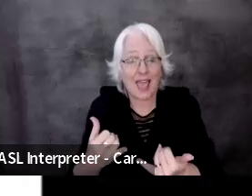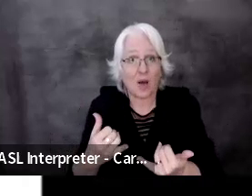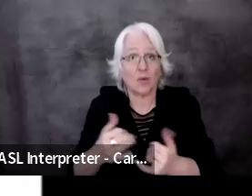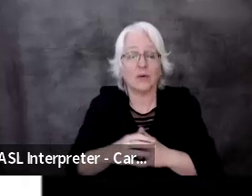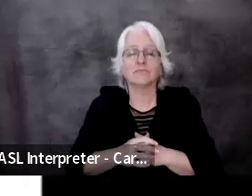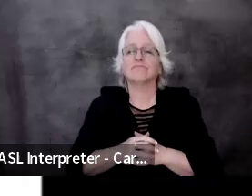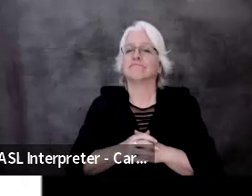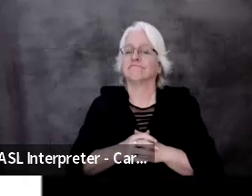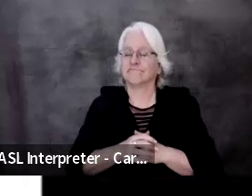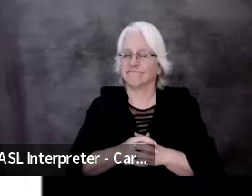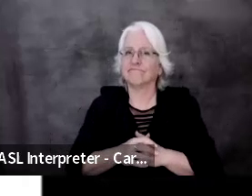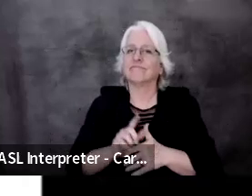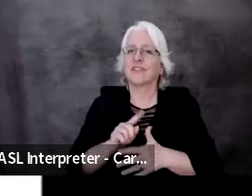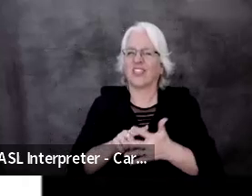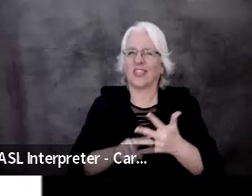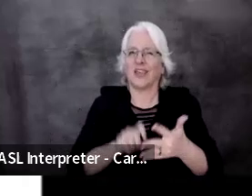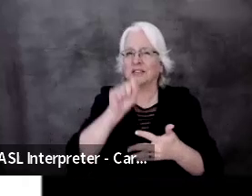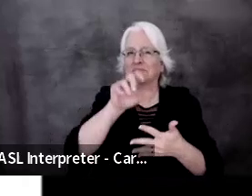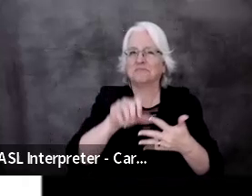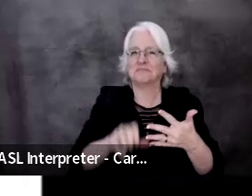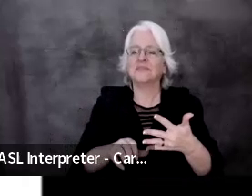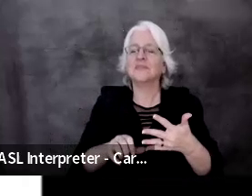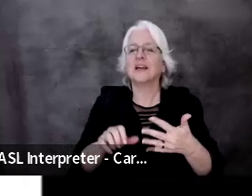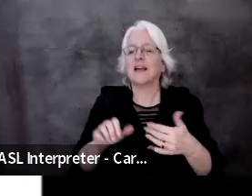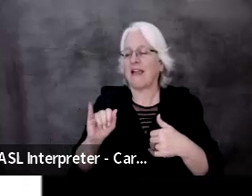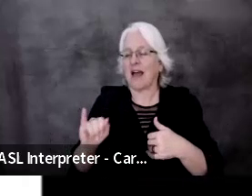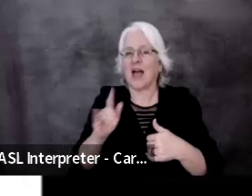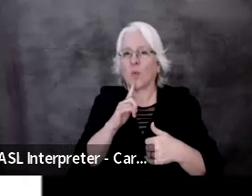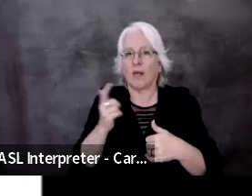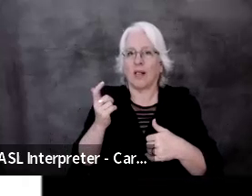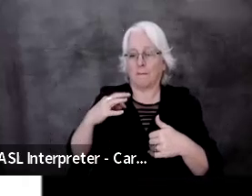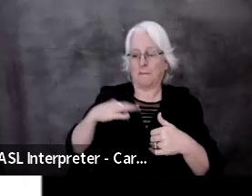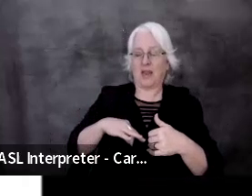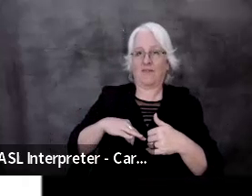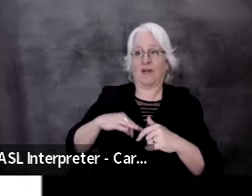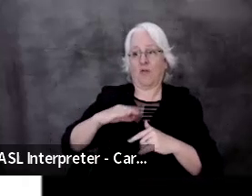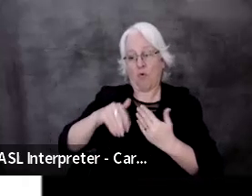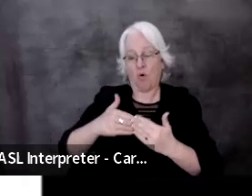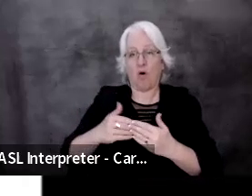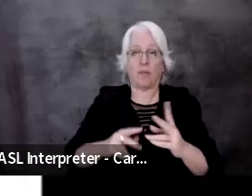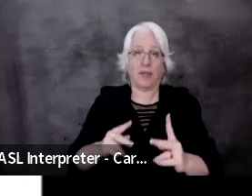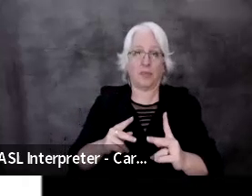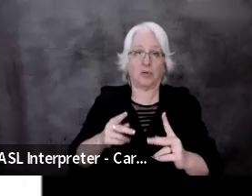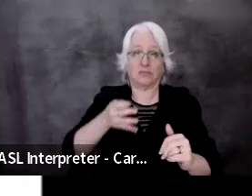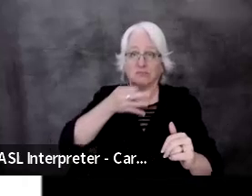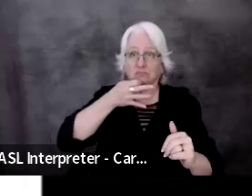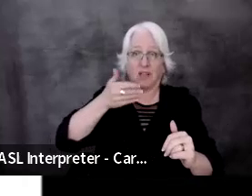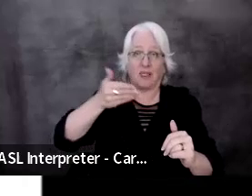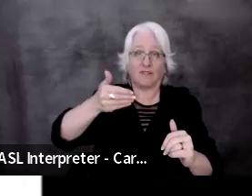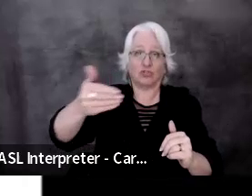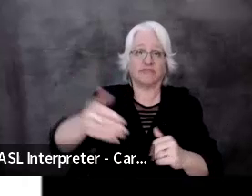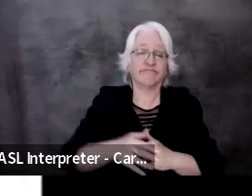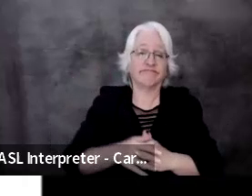kinds of things that AI are going to benefit all types of people in the near future.